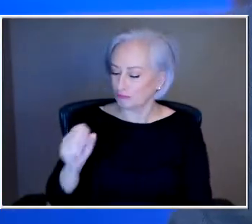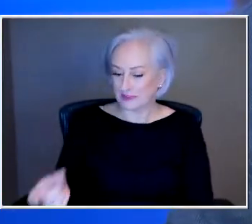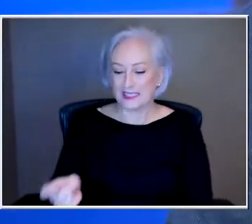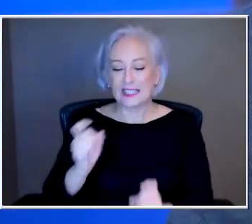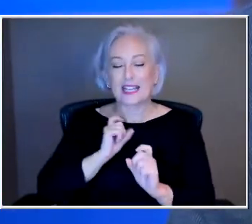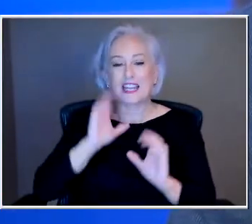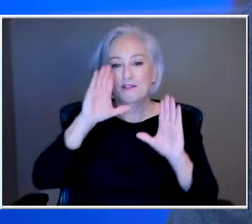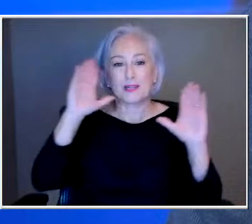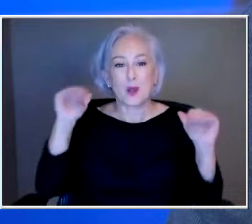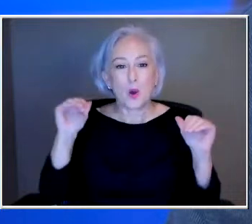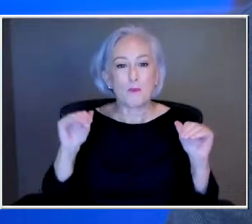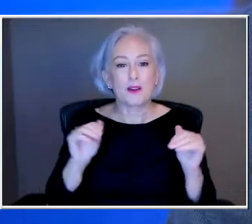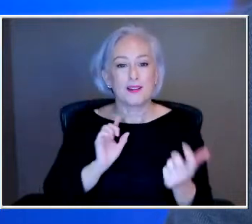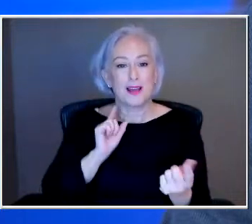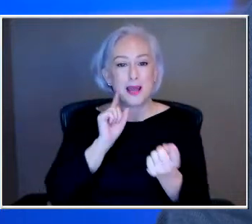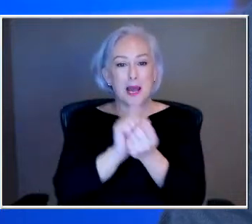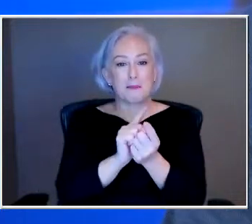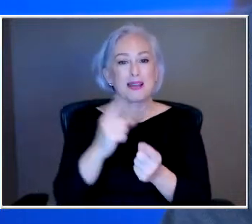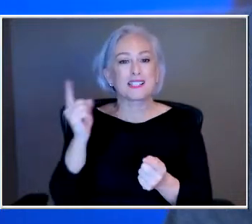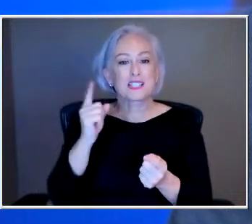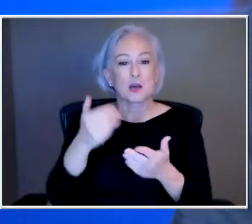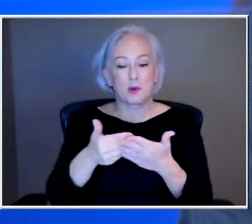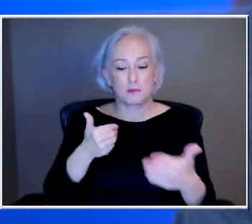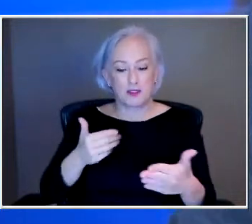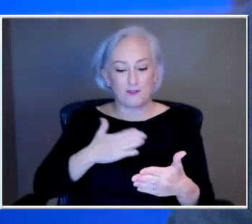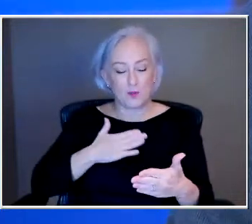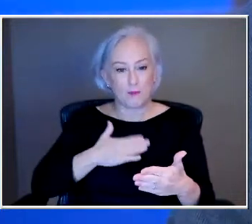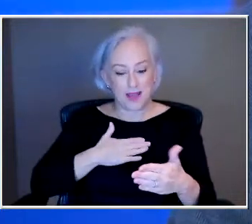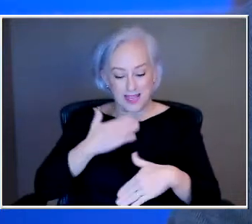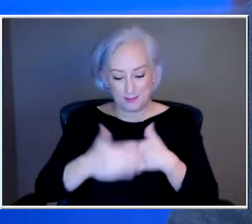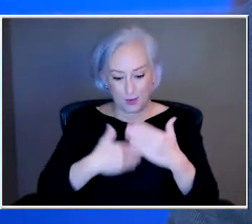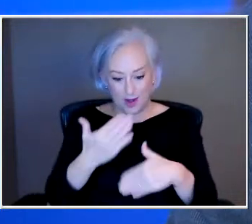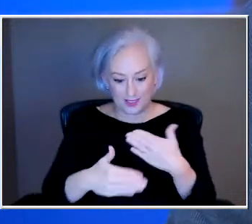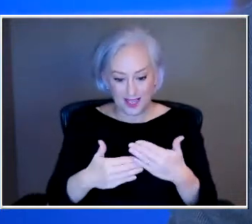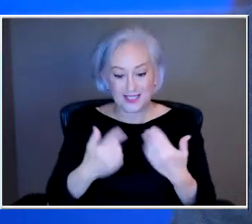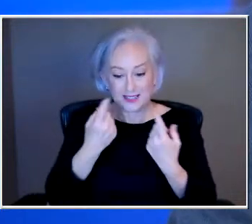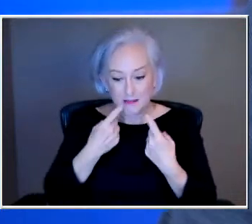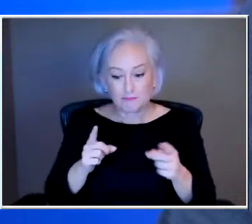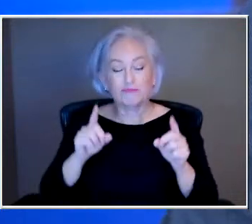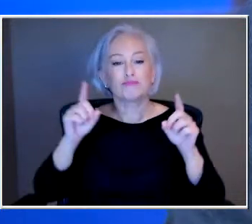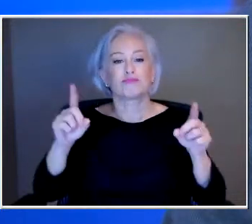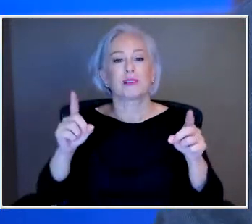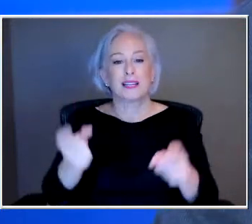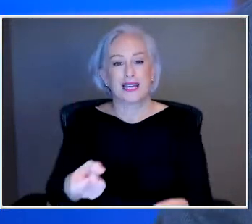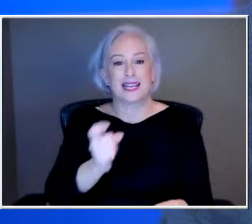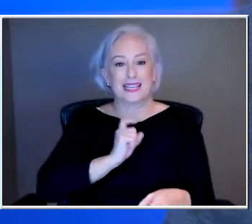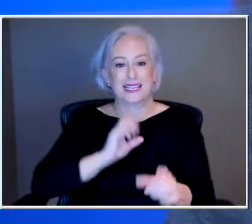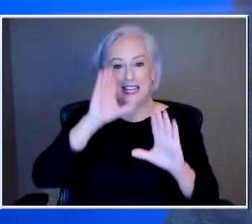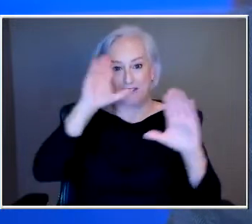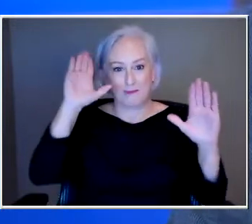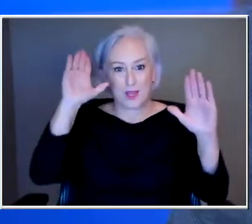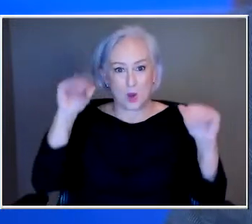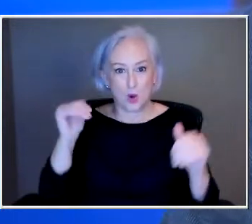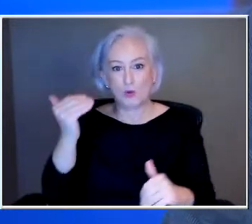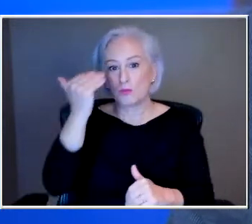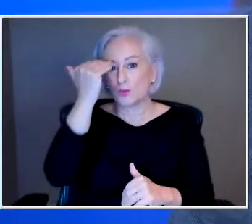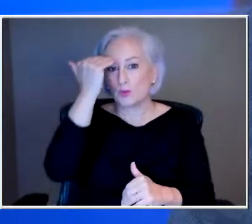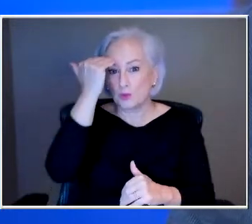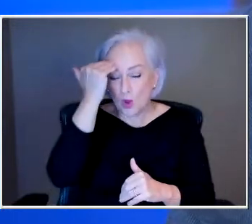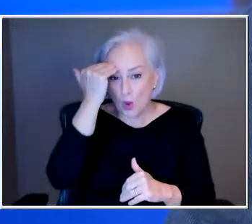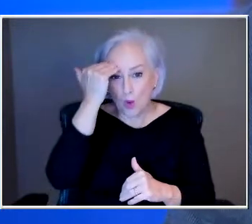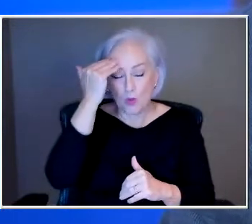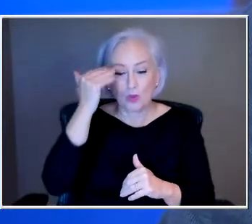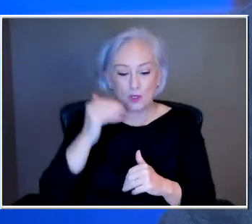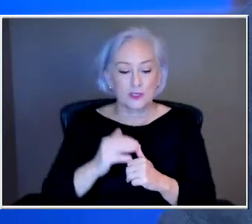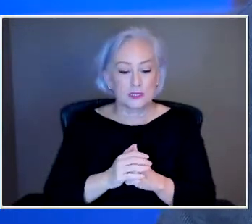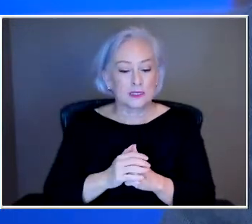before I started my process that had made it through, and it just gave me hope, knowing that there are, even though the numbers aren't